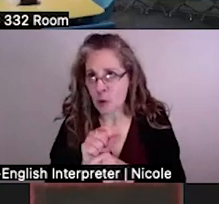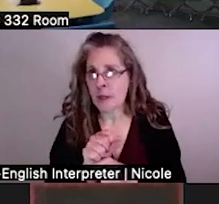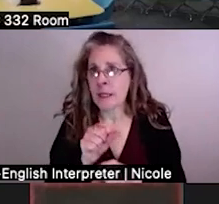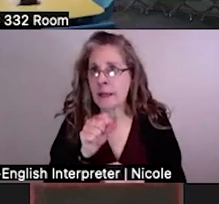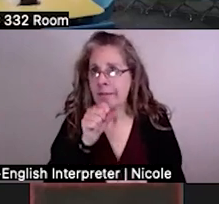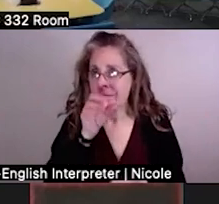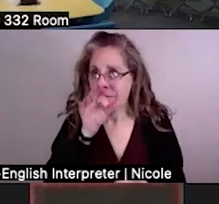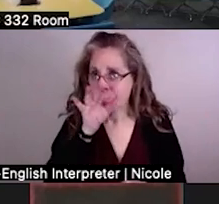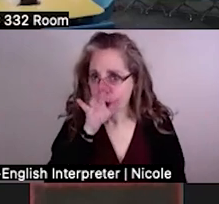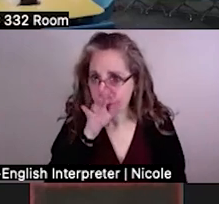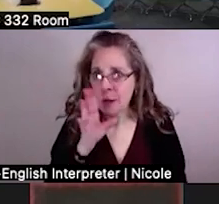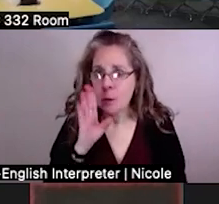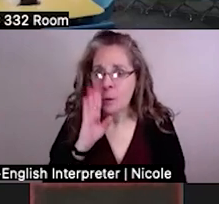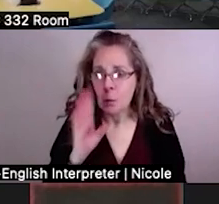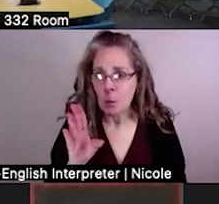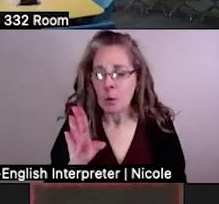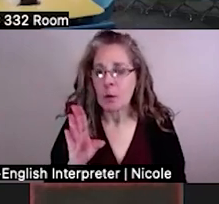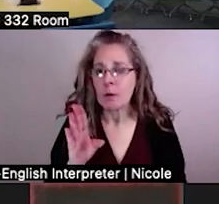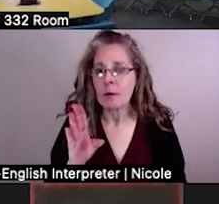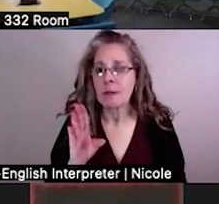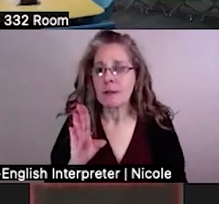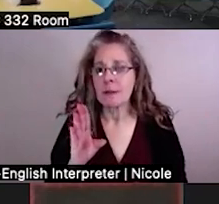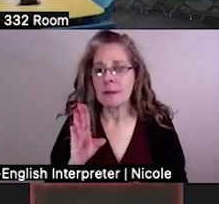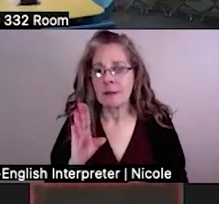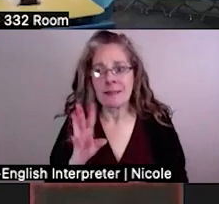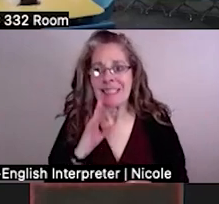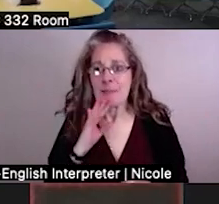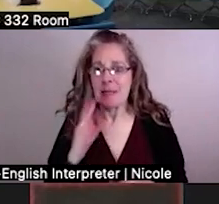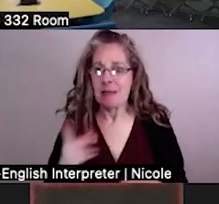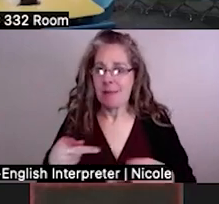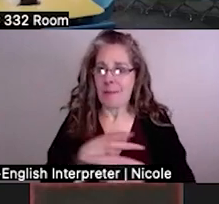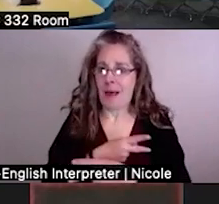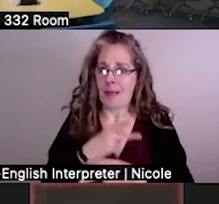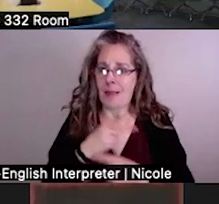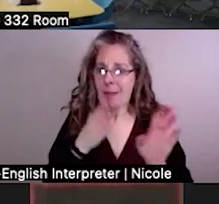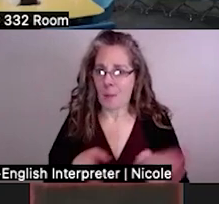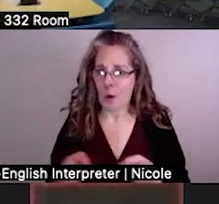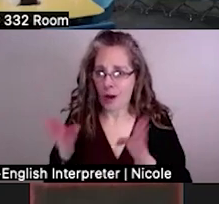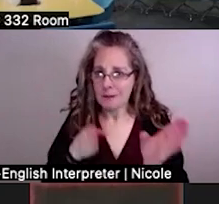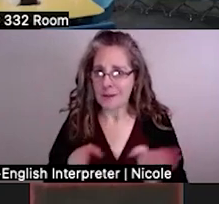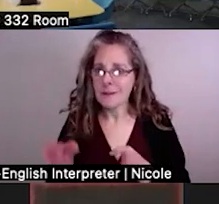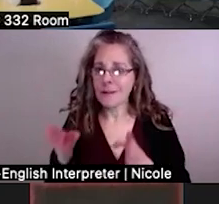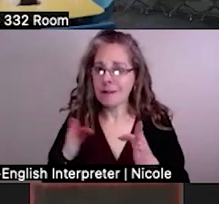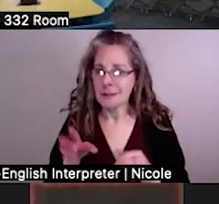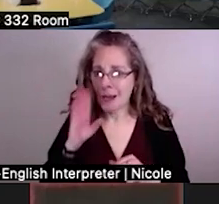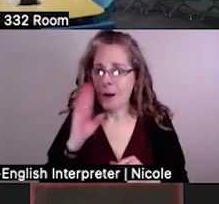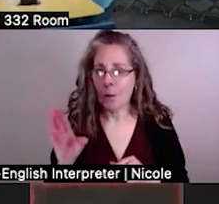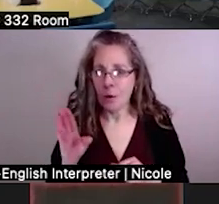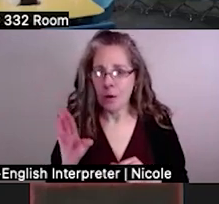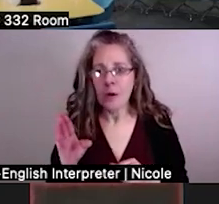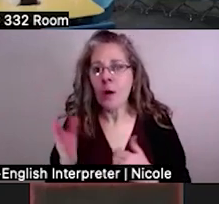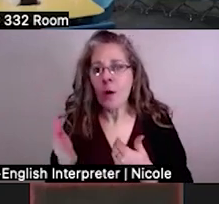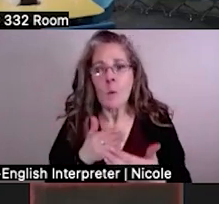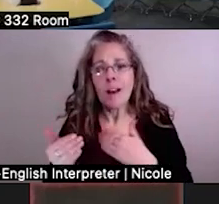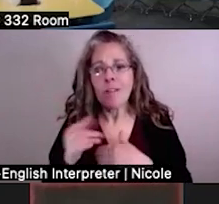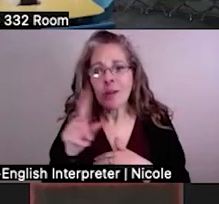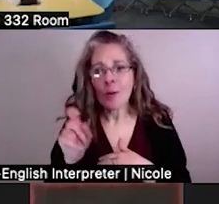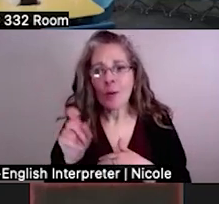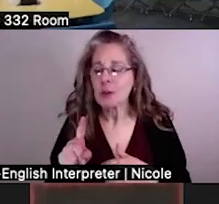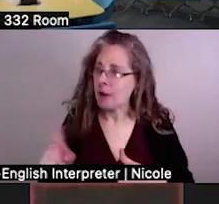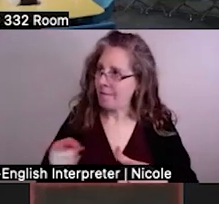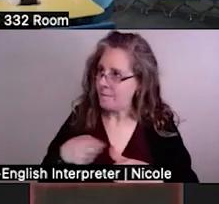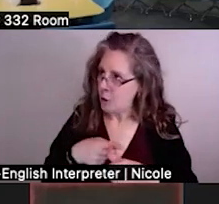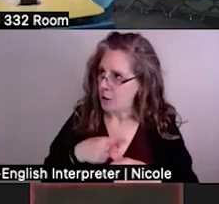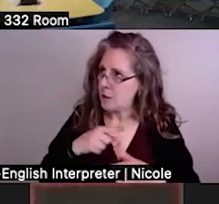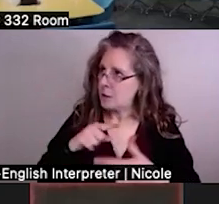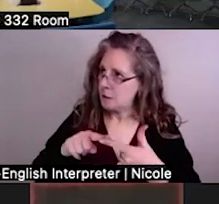would speak the math process. Like whatever the question was, I'd be like, first we do this. Like I just